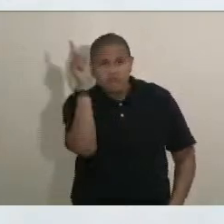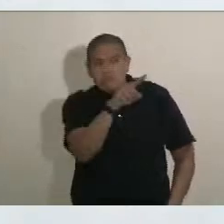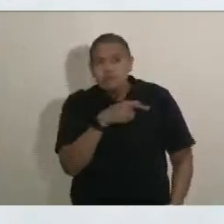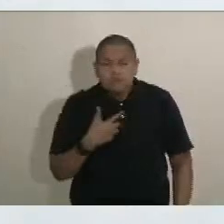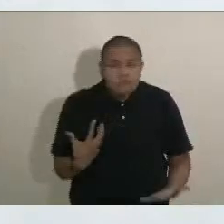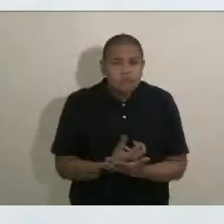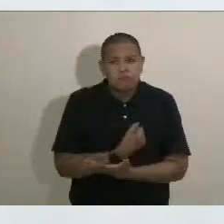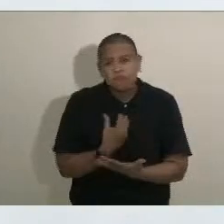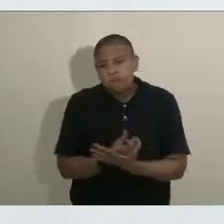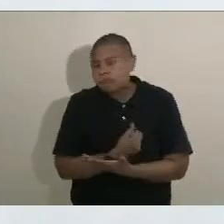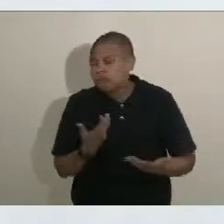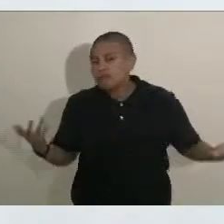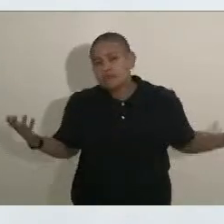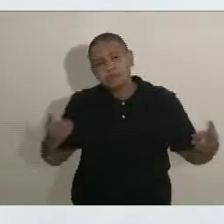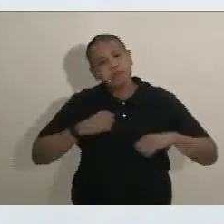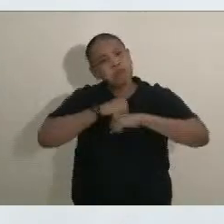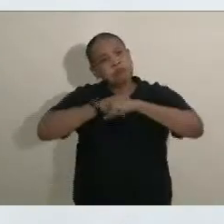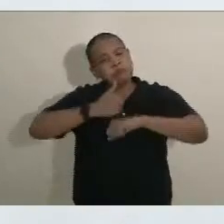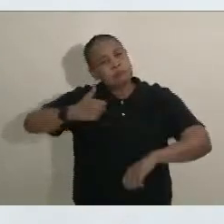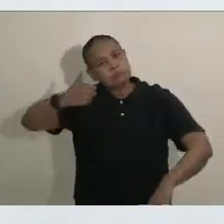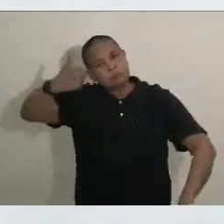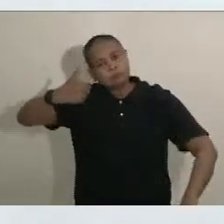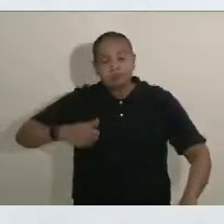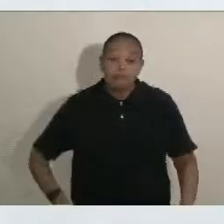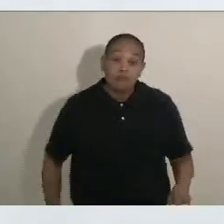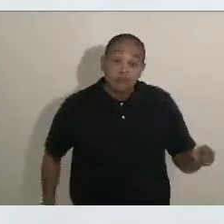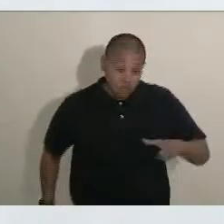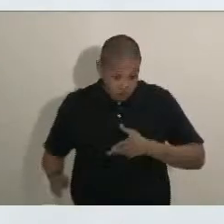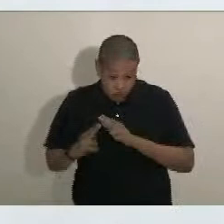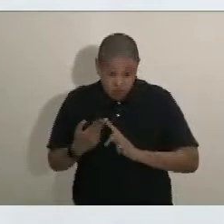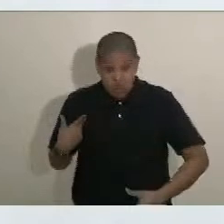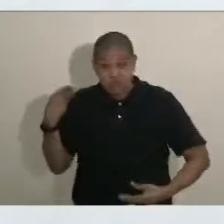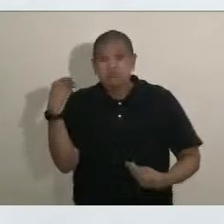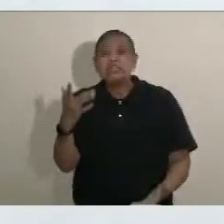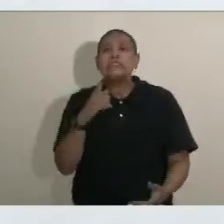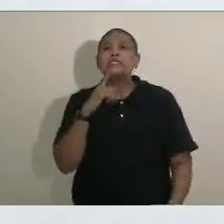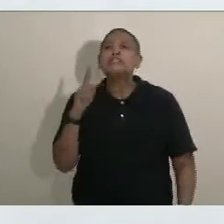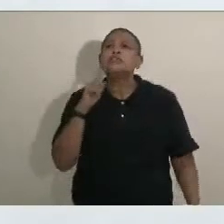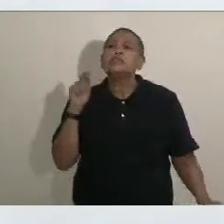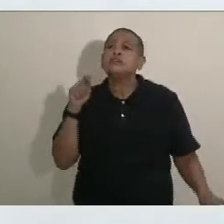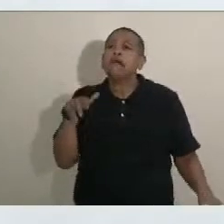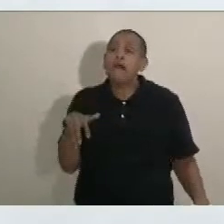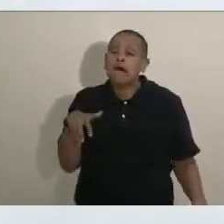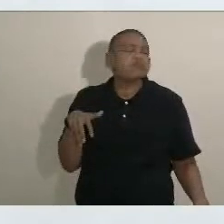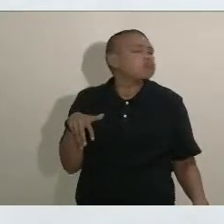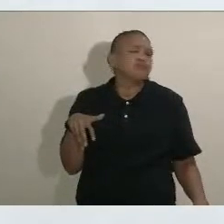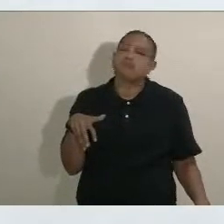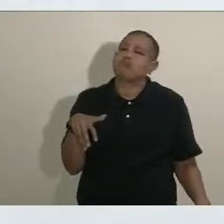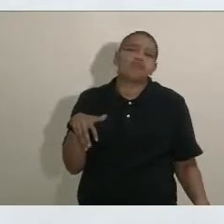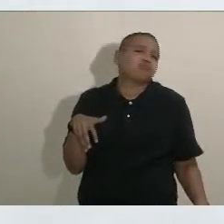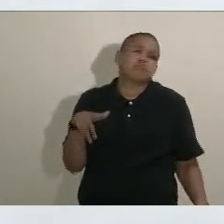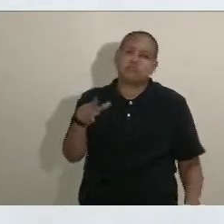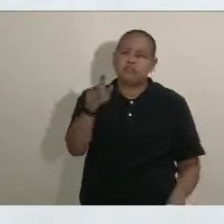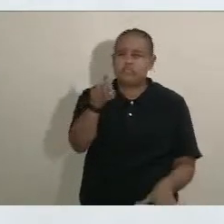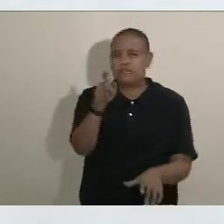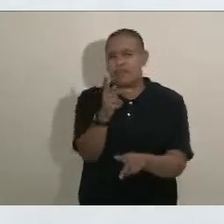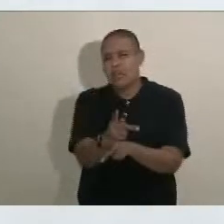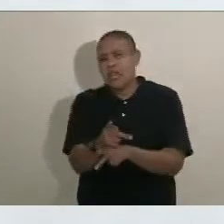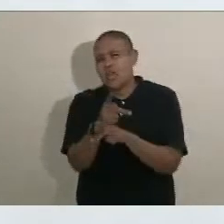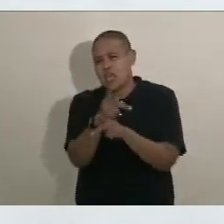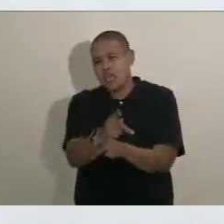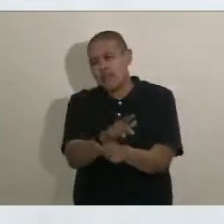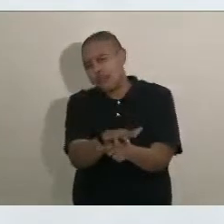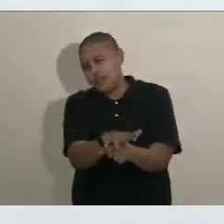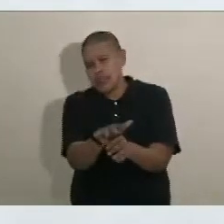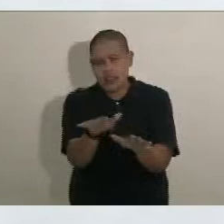protection. These numbers, as I said earlier, while not alarming, are nonetheless a reason for some caution. This is the positivity